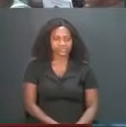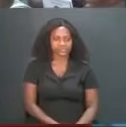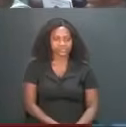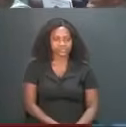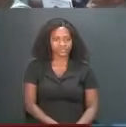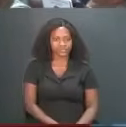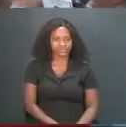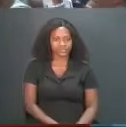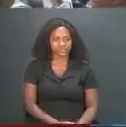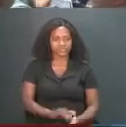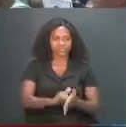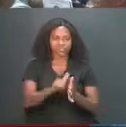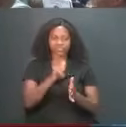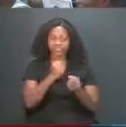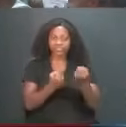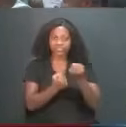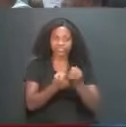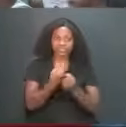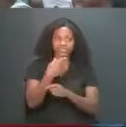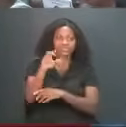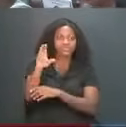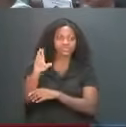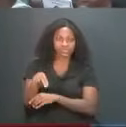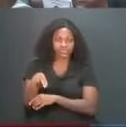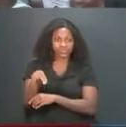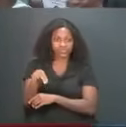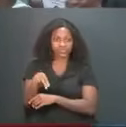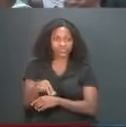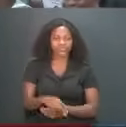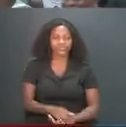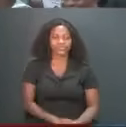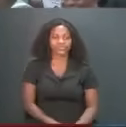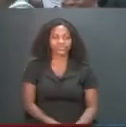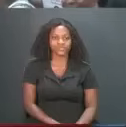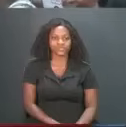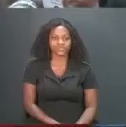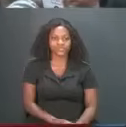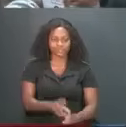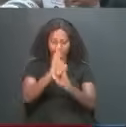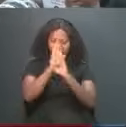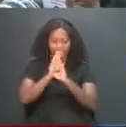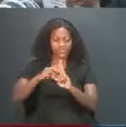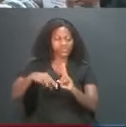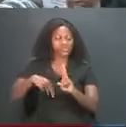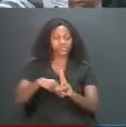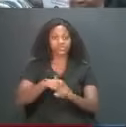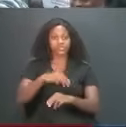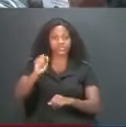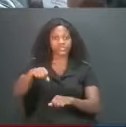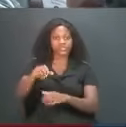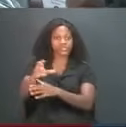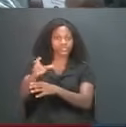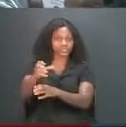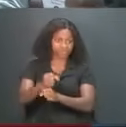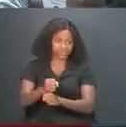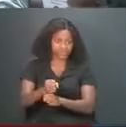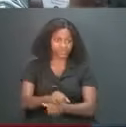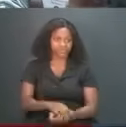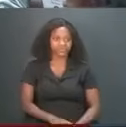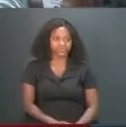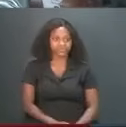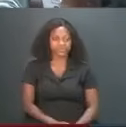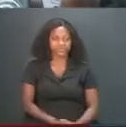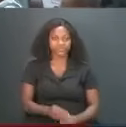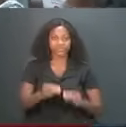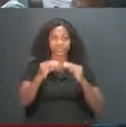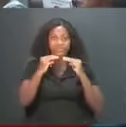Those against say no. Honorable members, The ayes have it. The motion